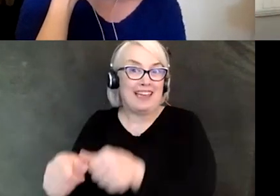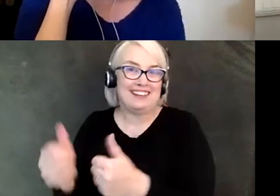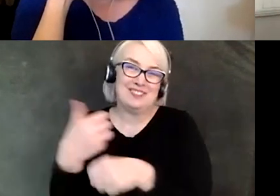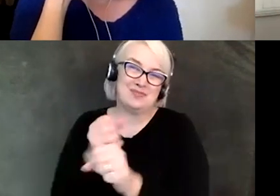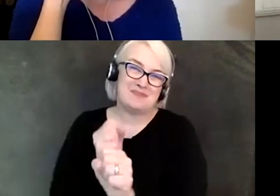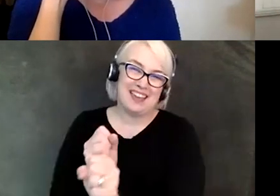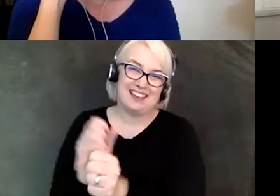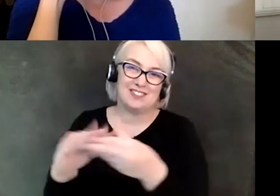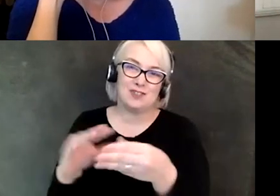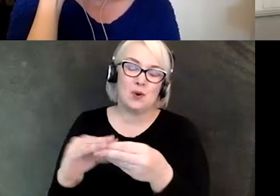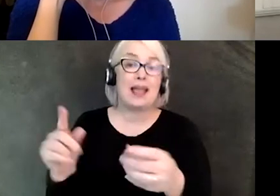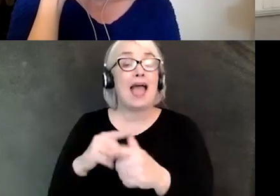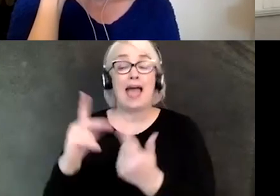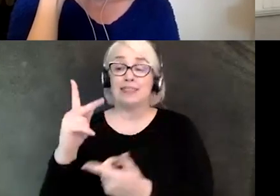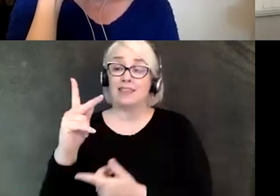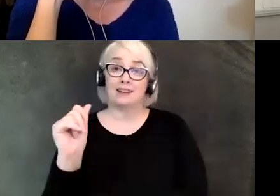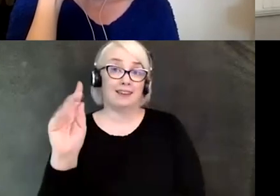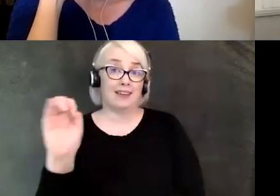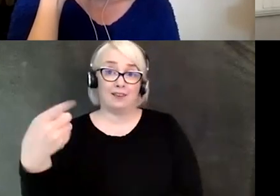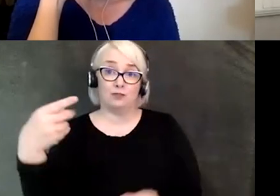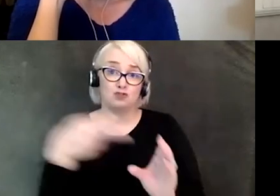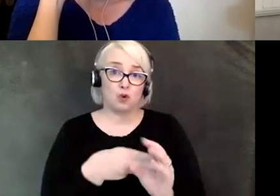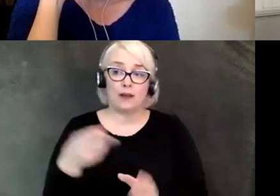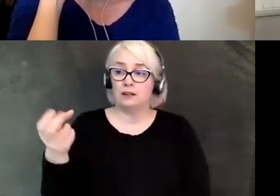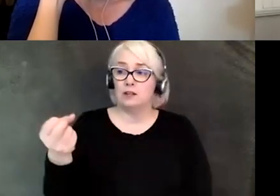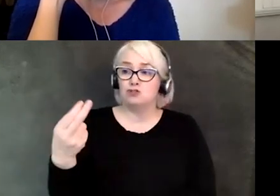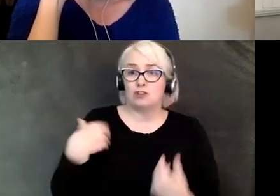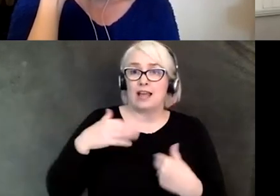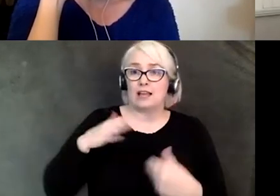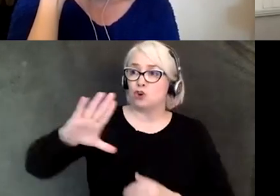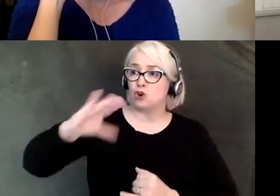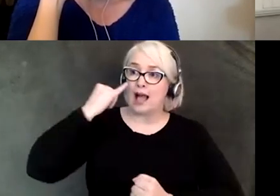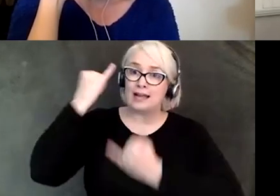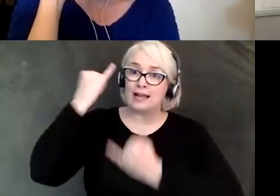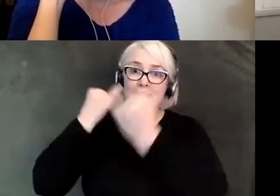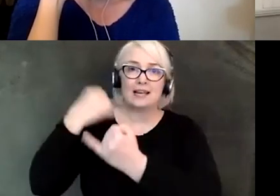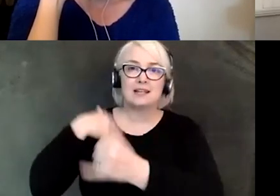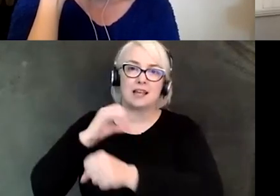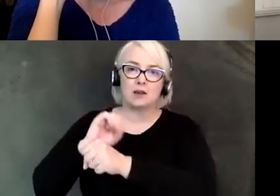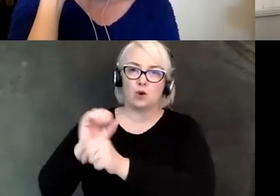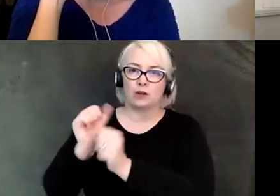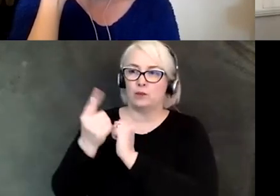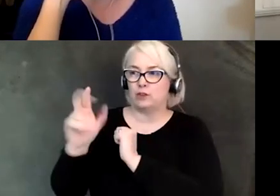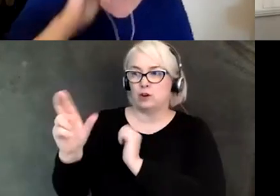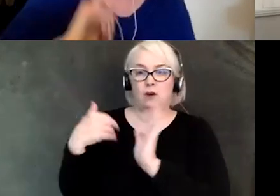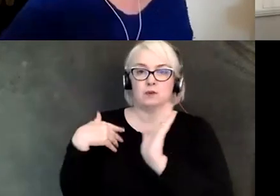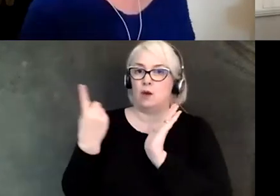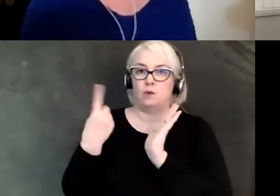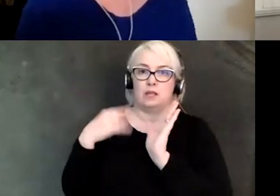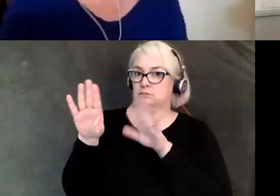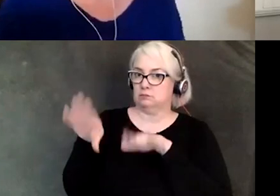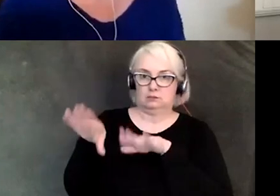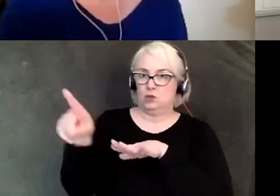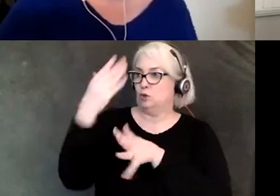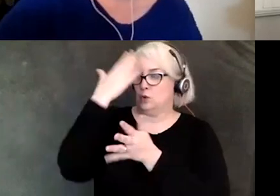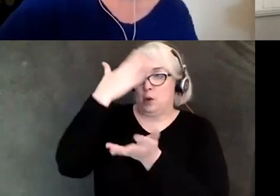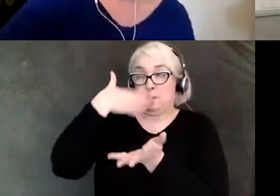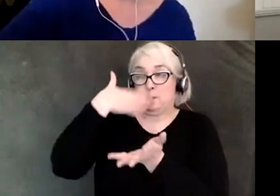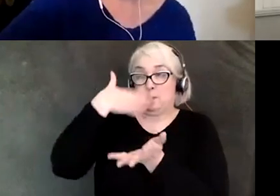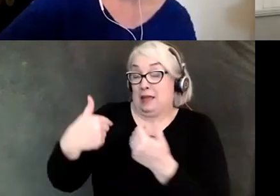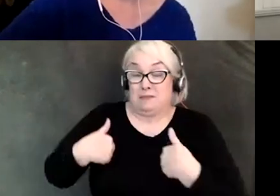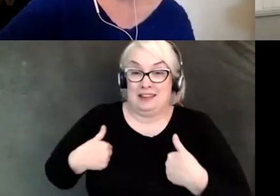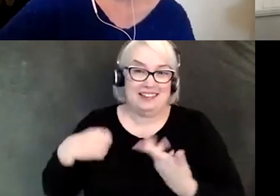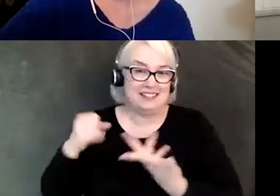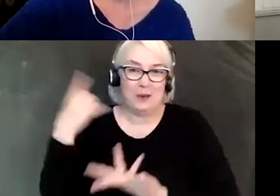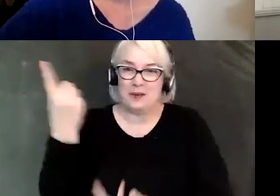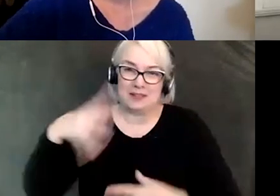has her own ideas and my, you know, and just working with Kate, I always just took her idea. She knows a lot better than me. So I would always take her ideas the